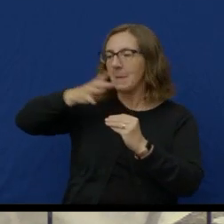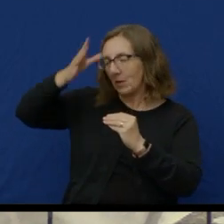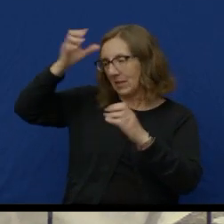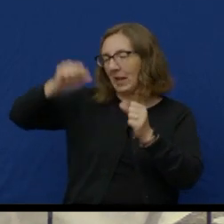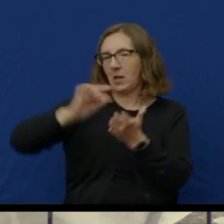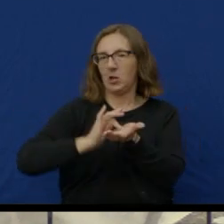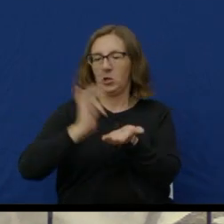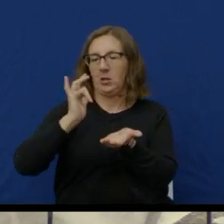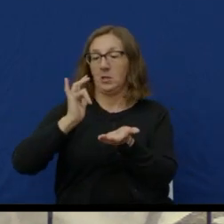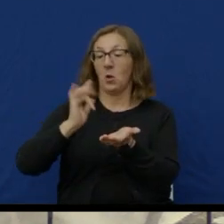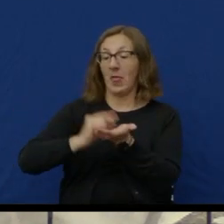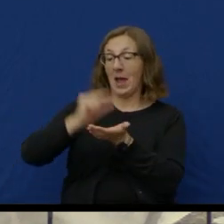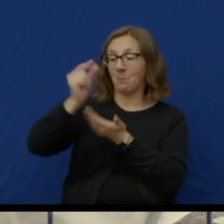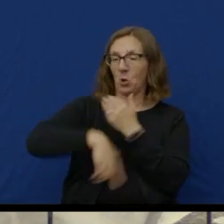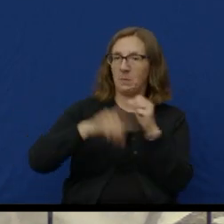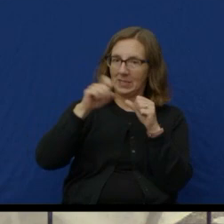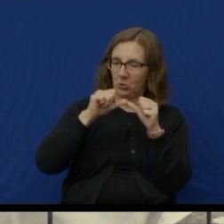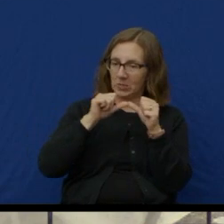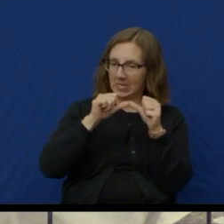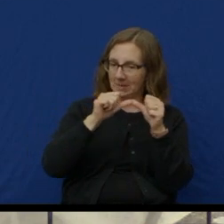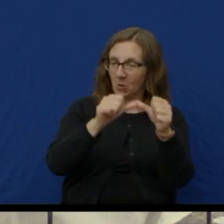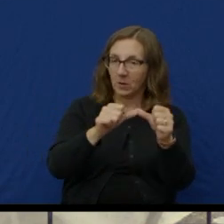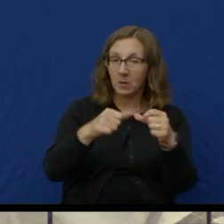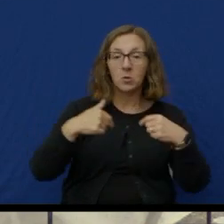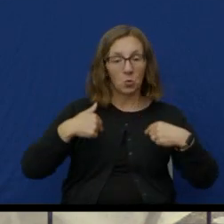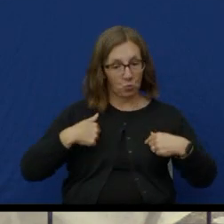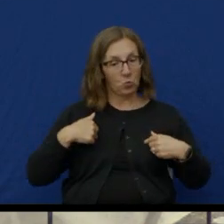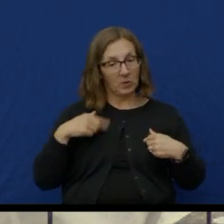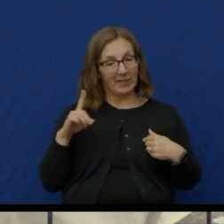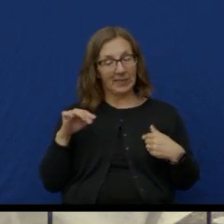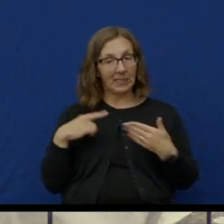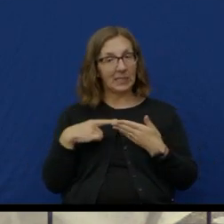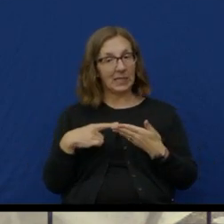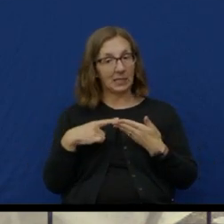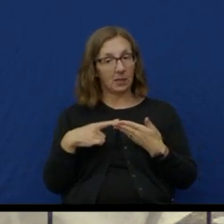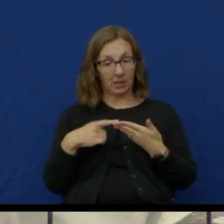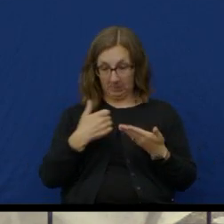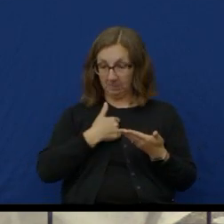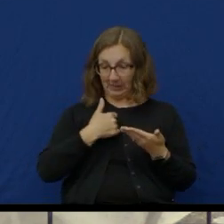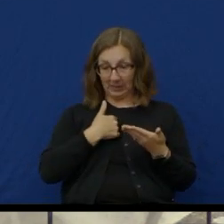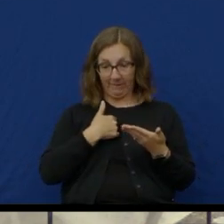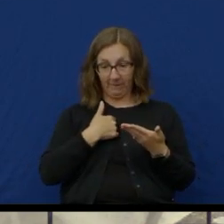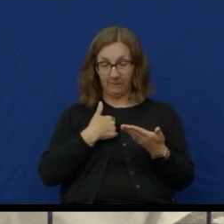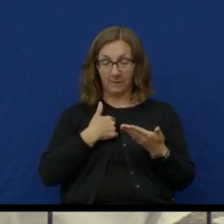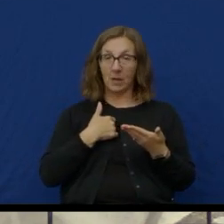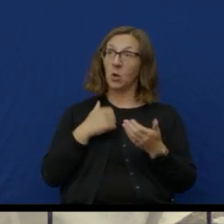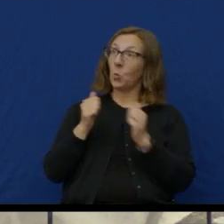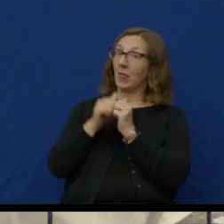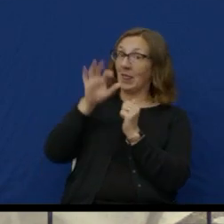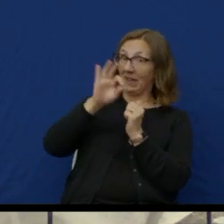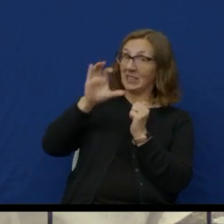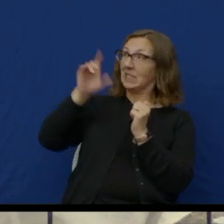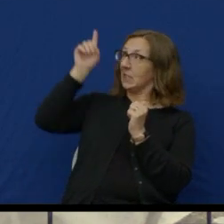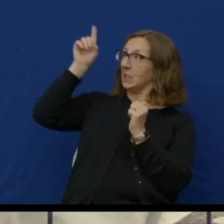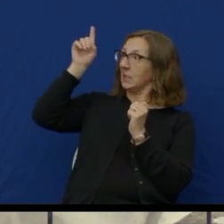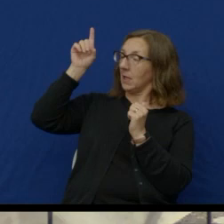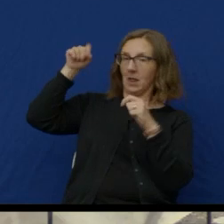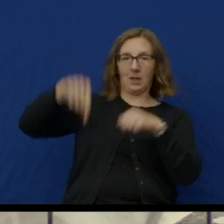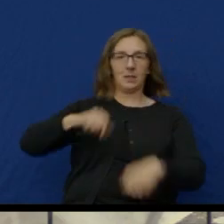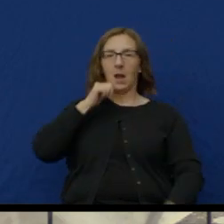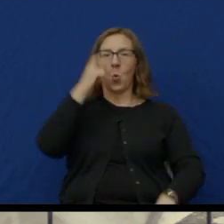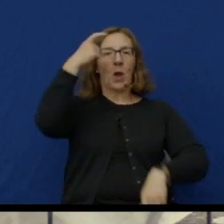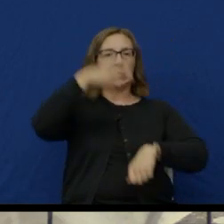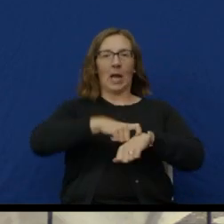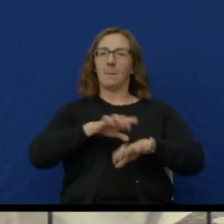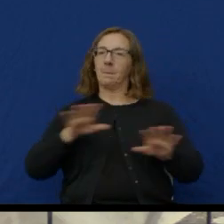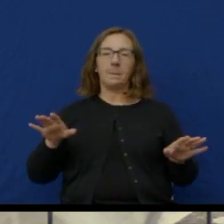keep that program going. And so we've had discussions, and myself directly, with the FCC on the importance of this is just not a one-time